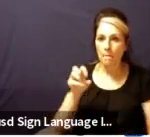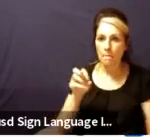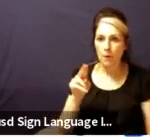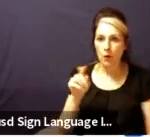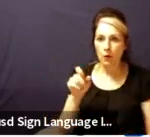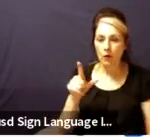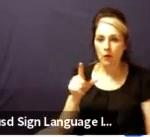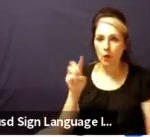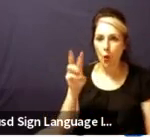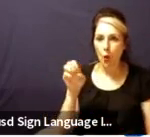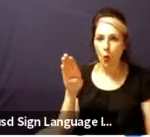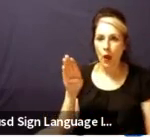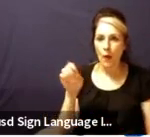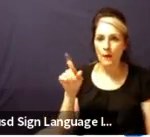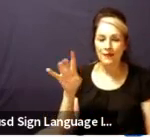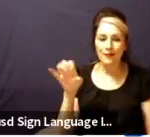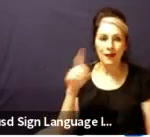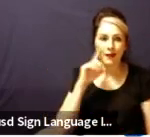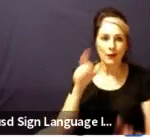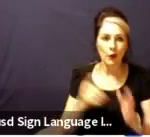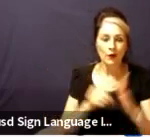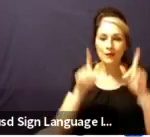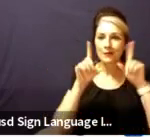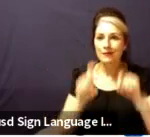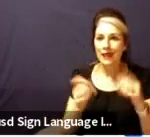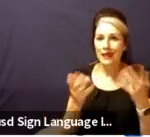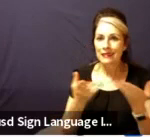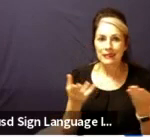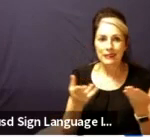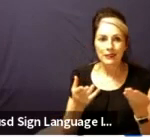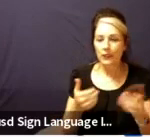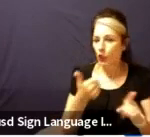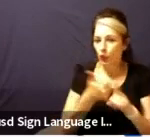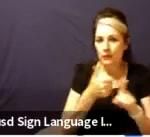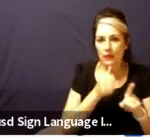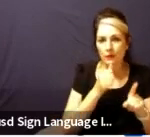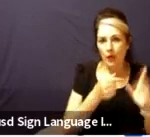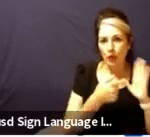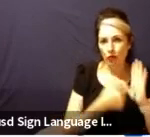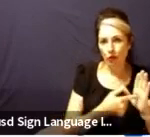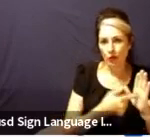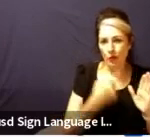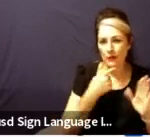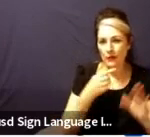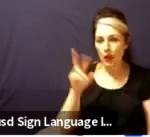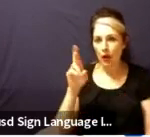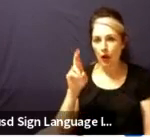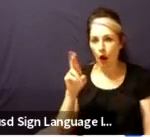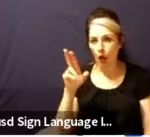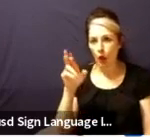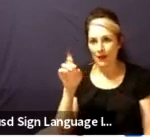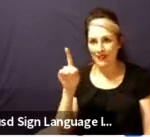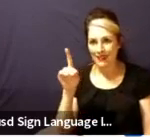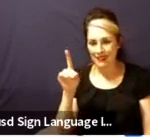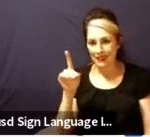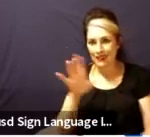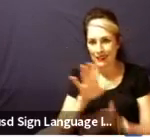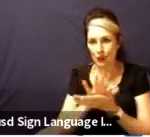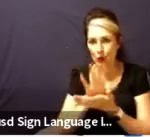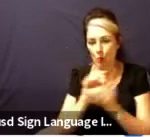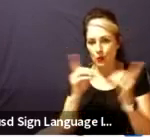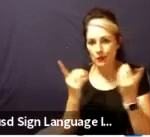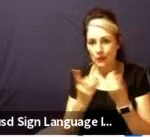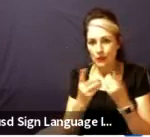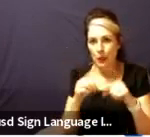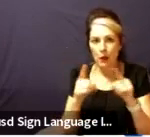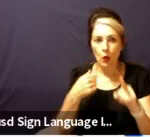website. Notice it says test here. Your guys' should not say test. It should just say Riverside Unified School District, but